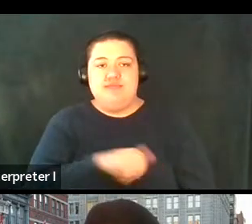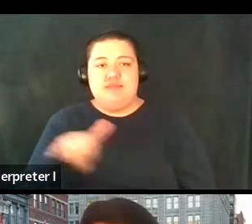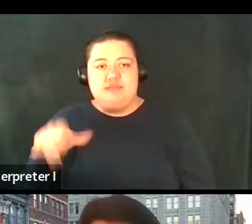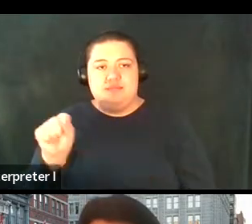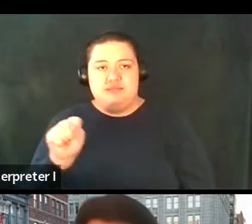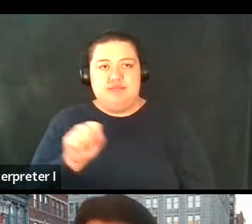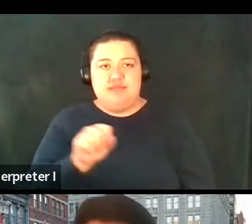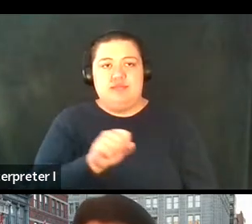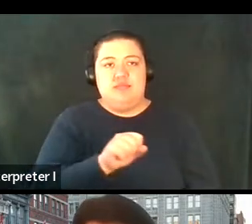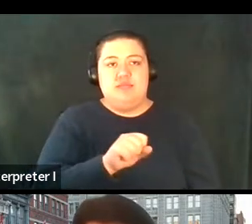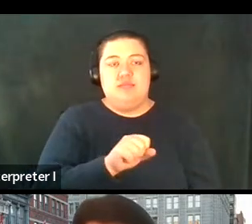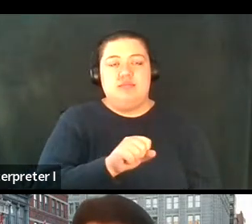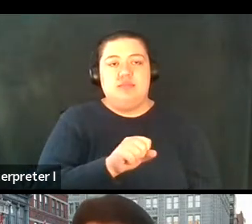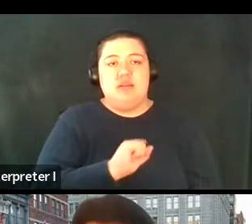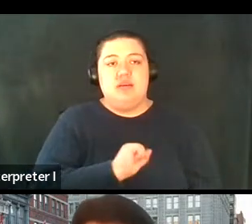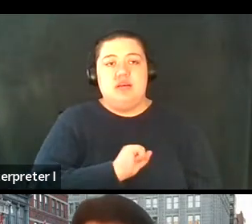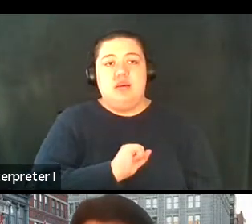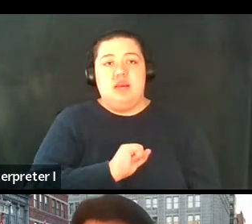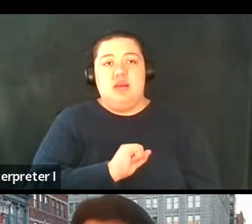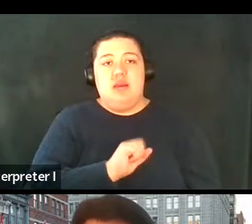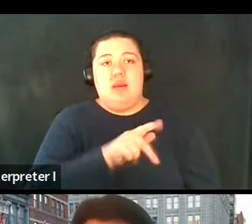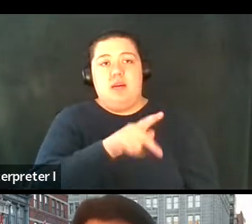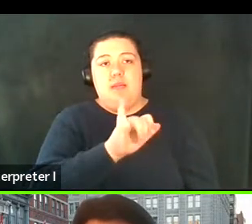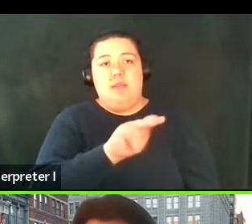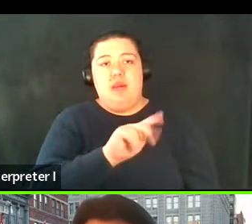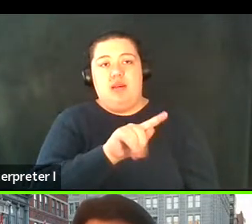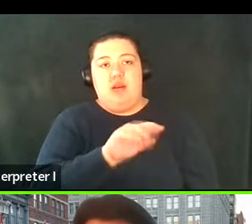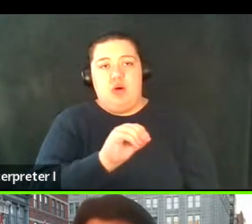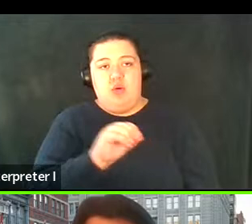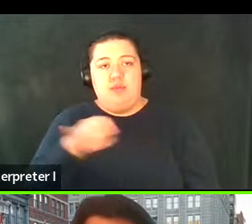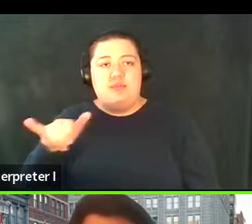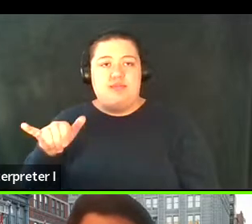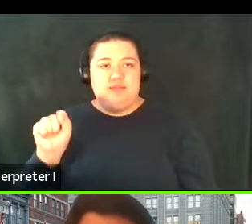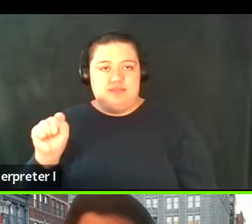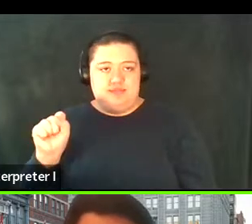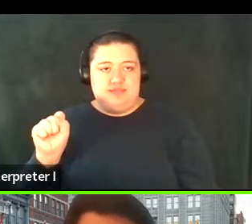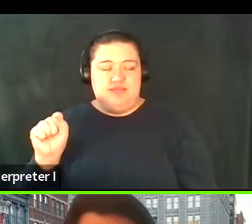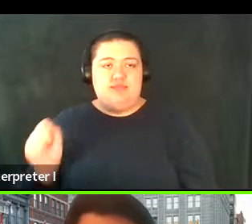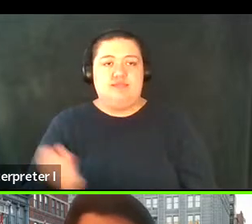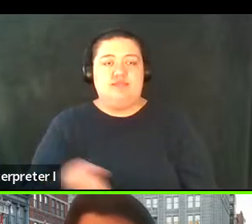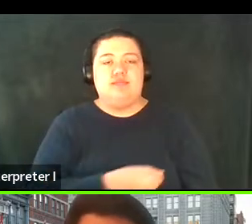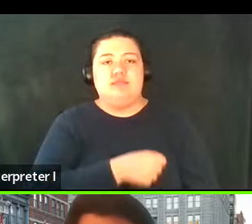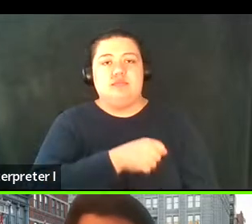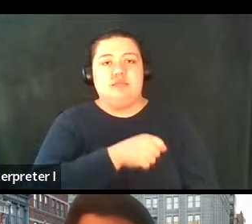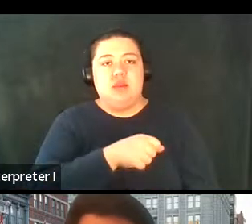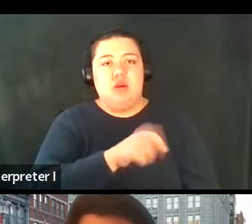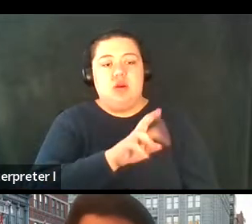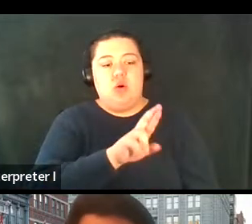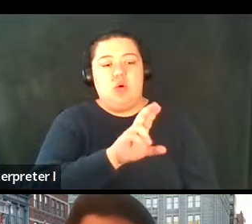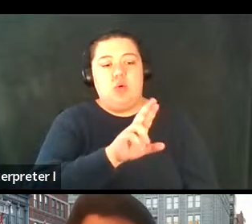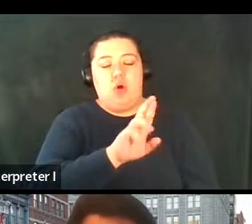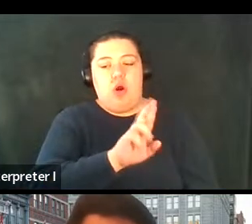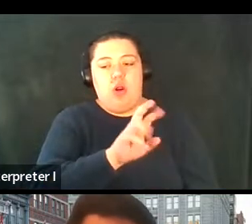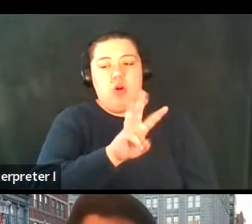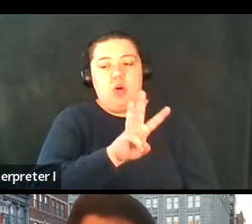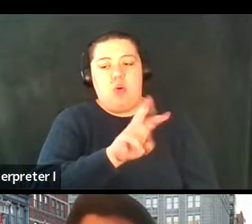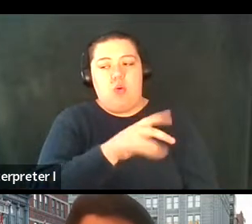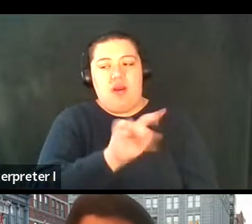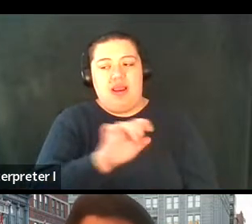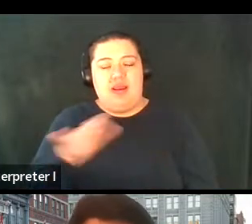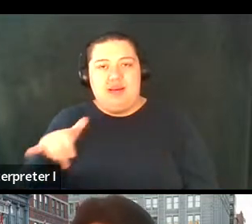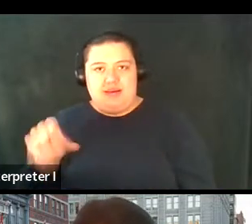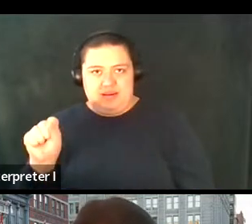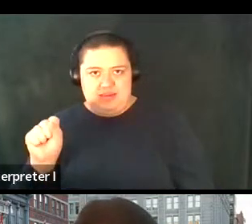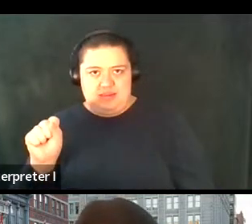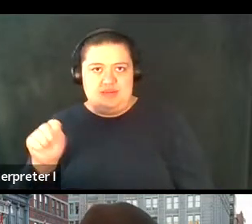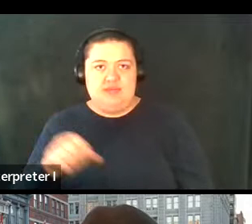Yes. Councilmember Parker votes yes. Councilmember Pinto, Yes. Councilmember Pinto votes yes. Councilmember Robert White, Yes. Councilmember Robert